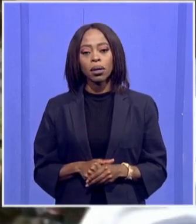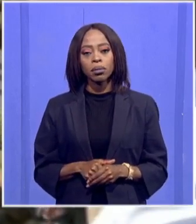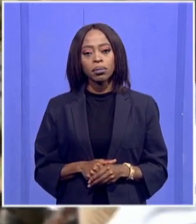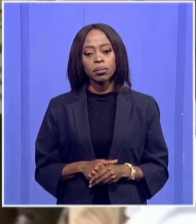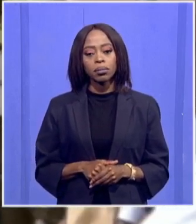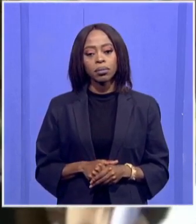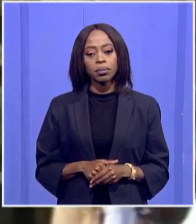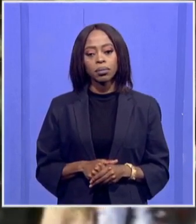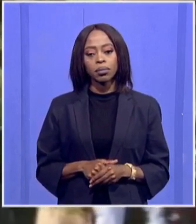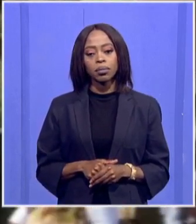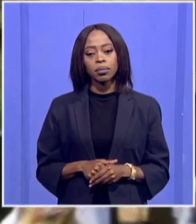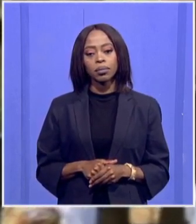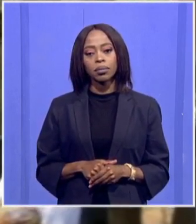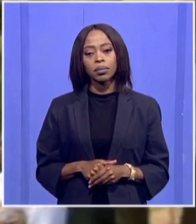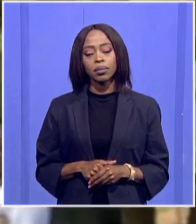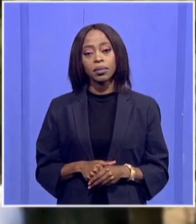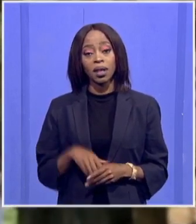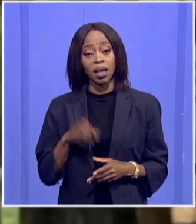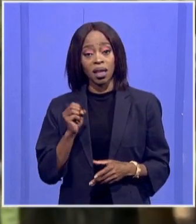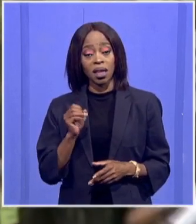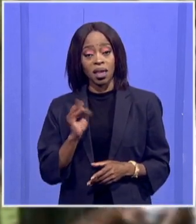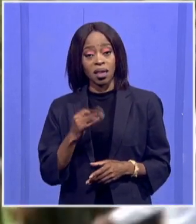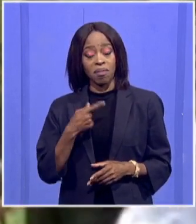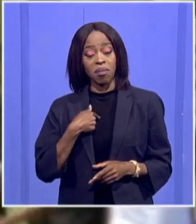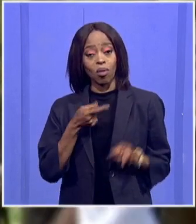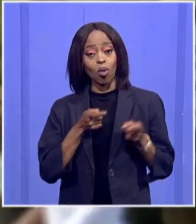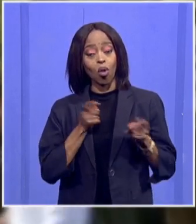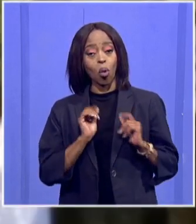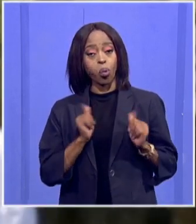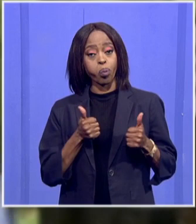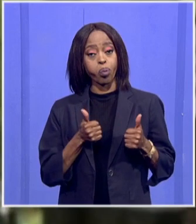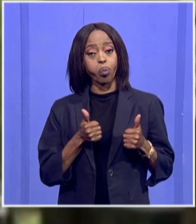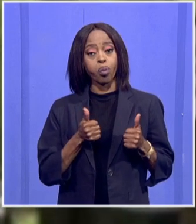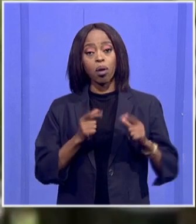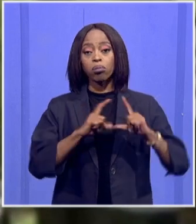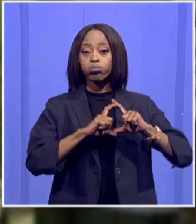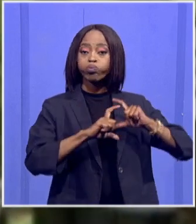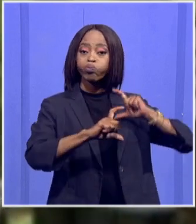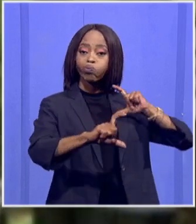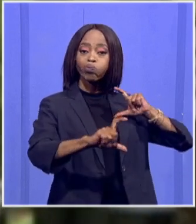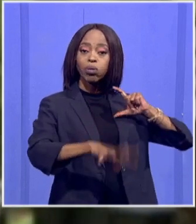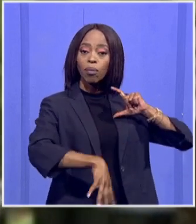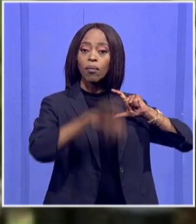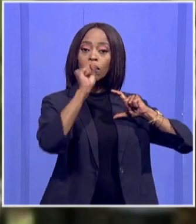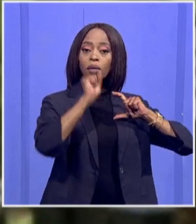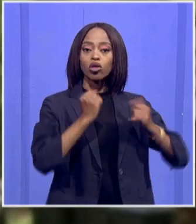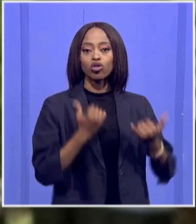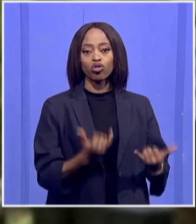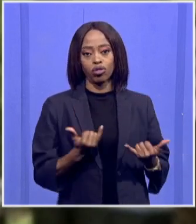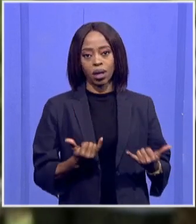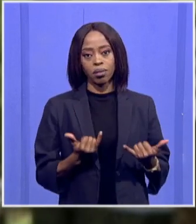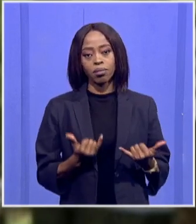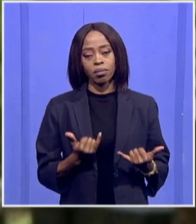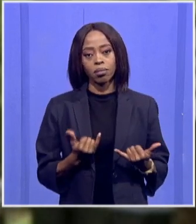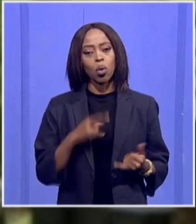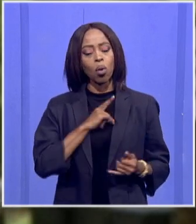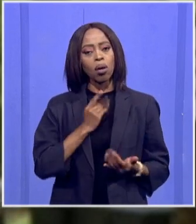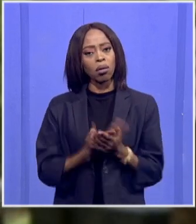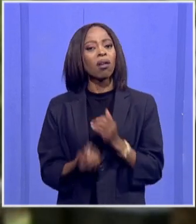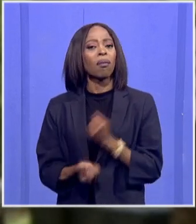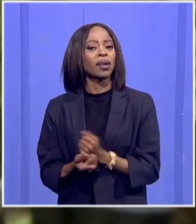If I had my way, that container should be retrieved today, because it is